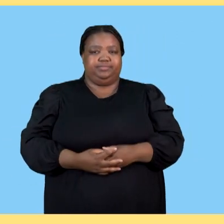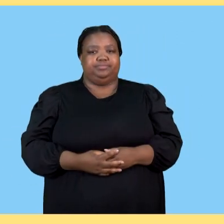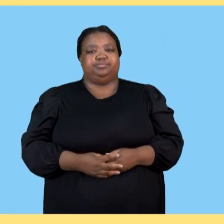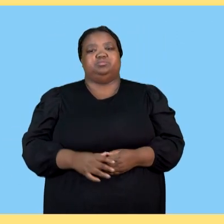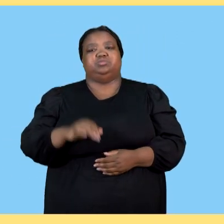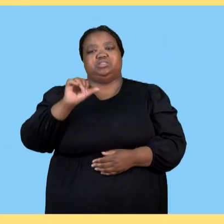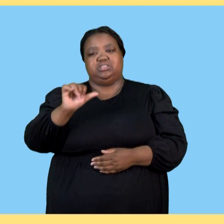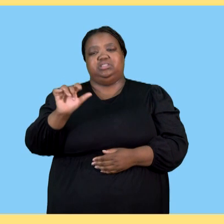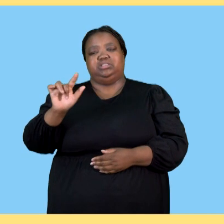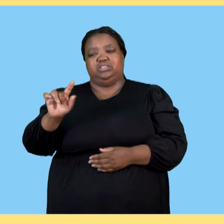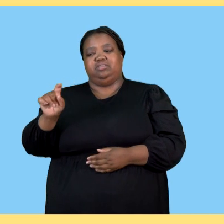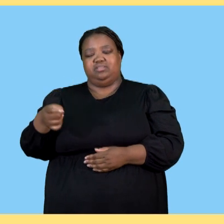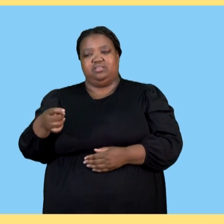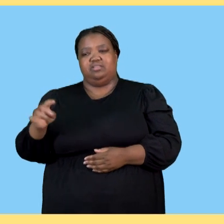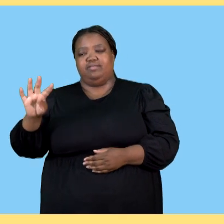say